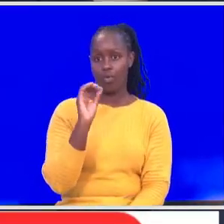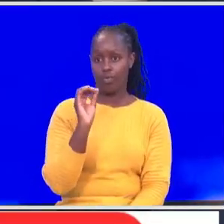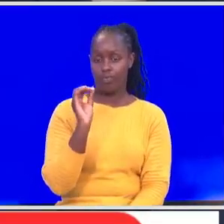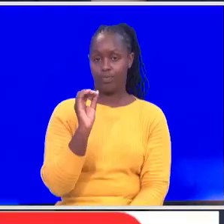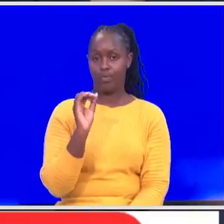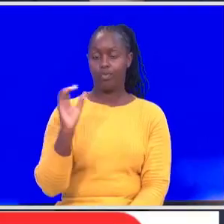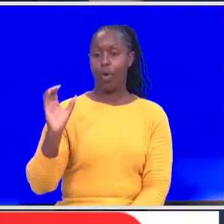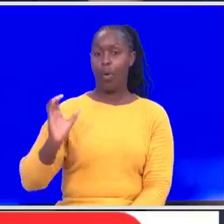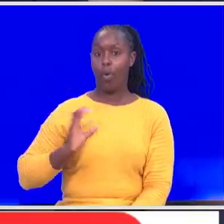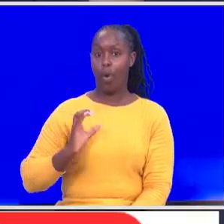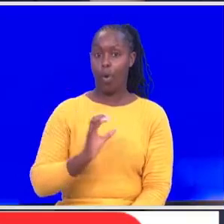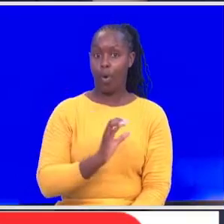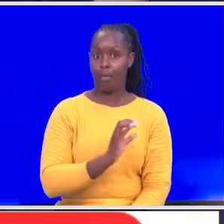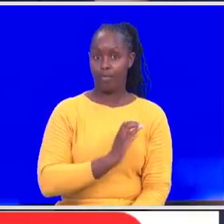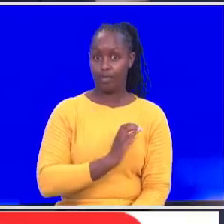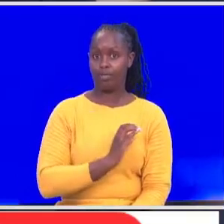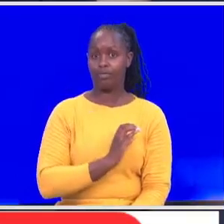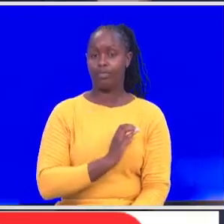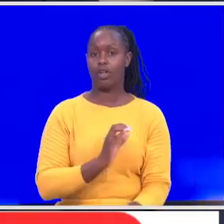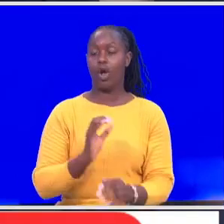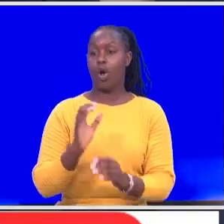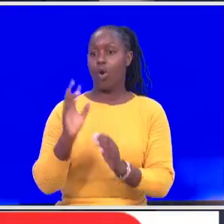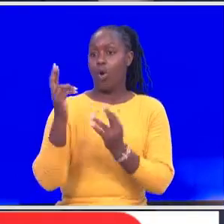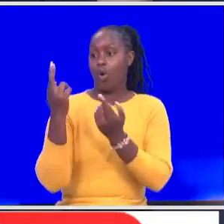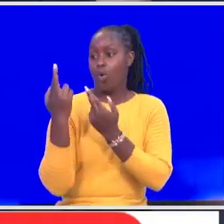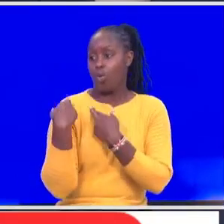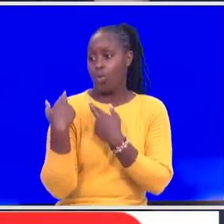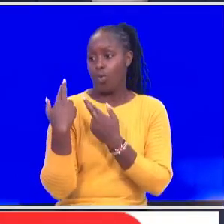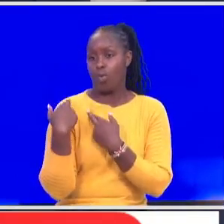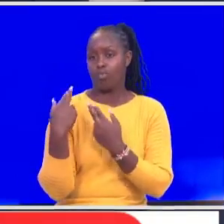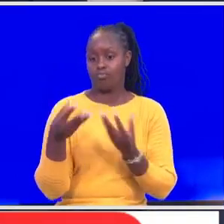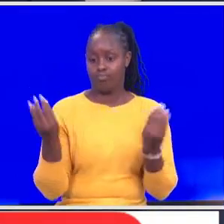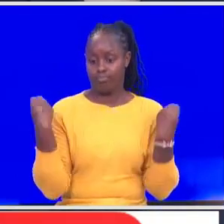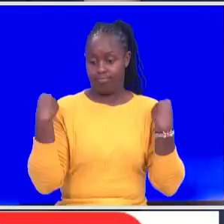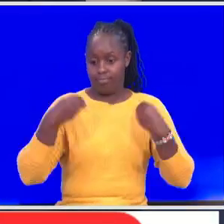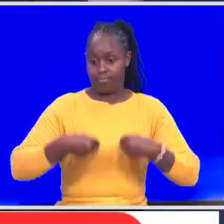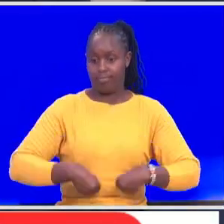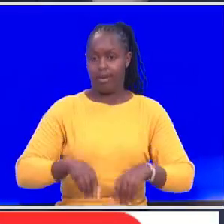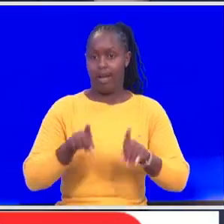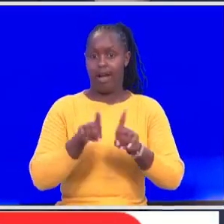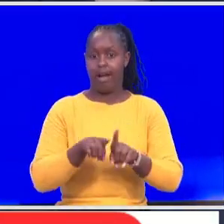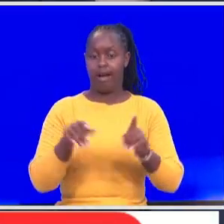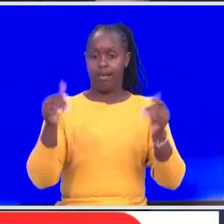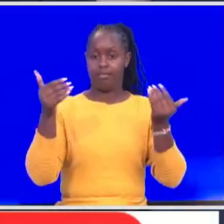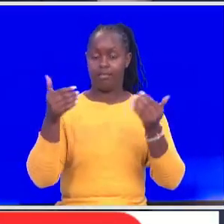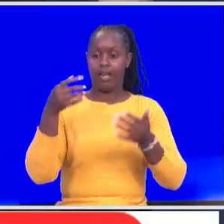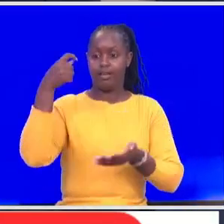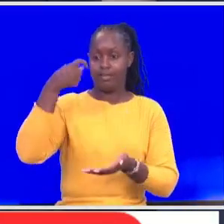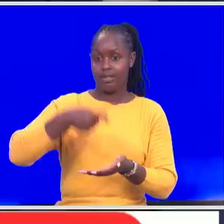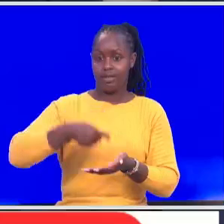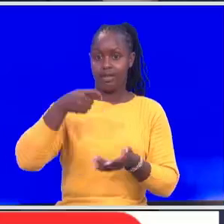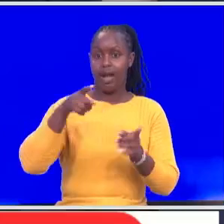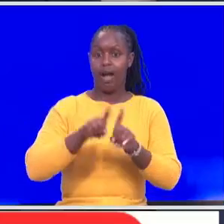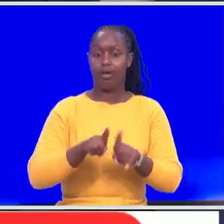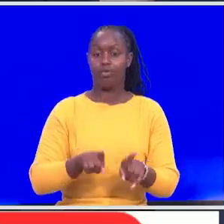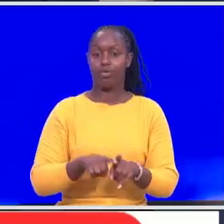Commission that the robes that we wear as judges and judicial